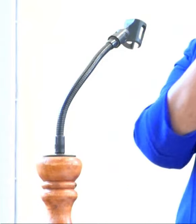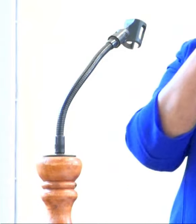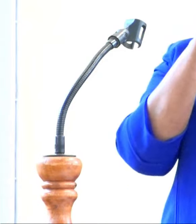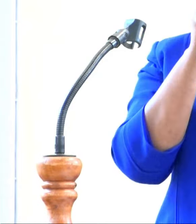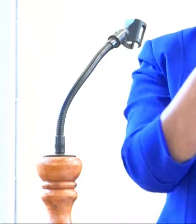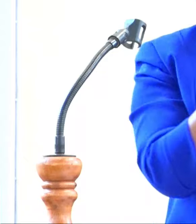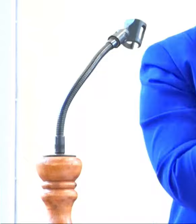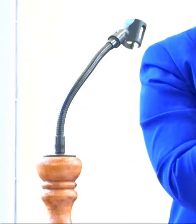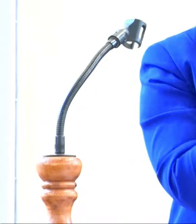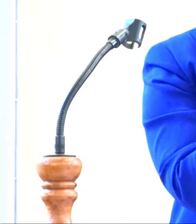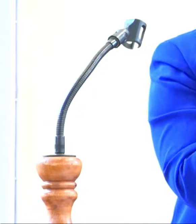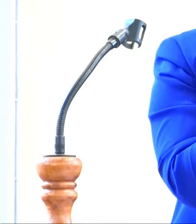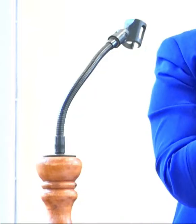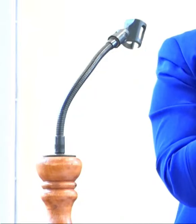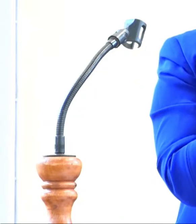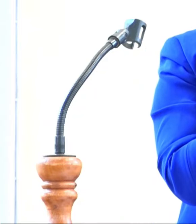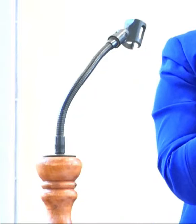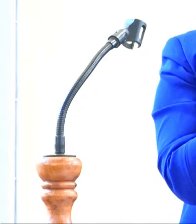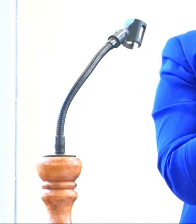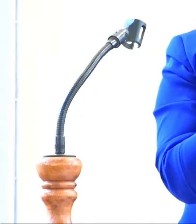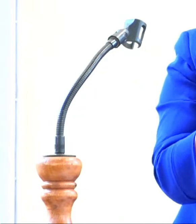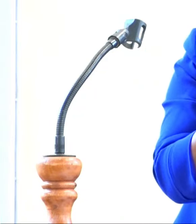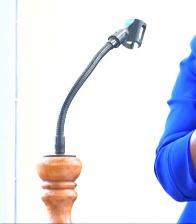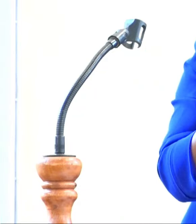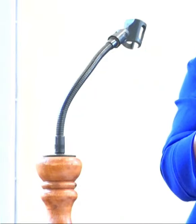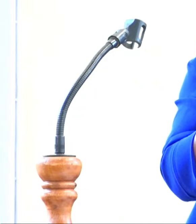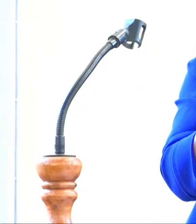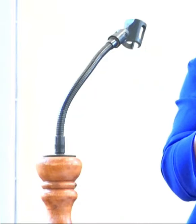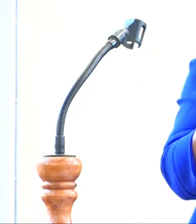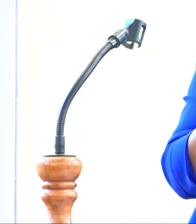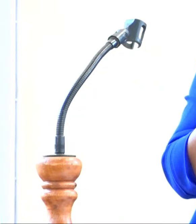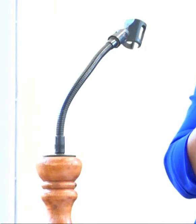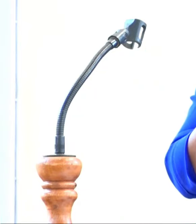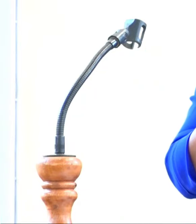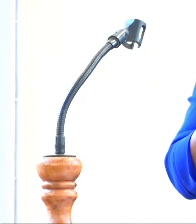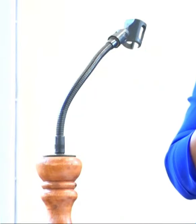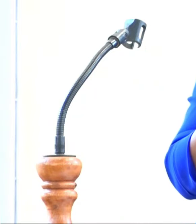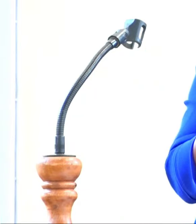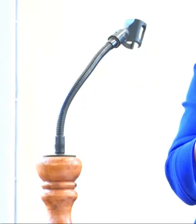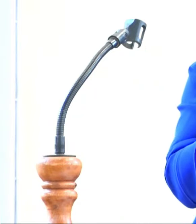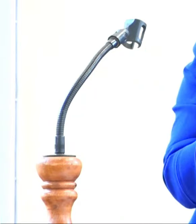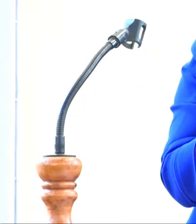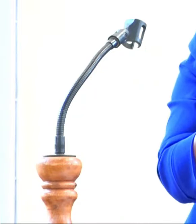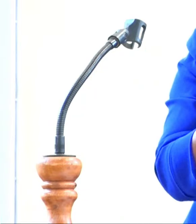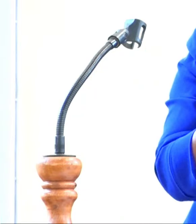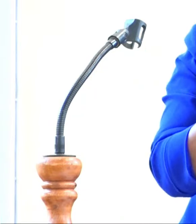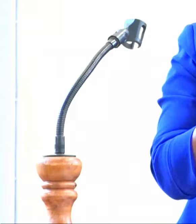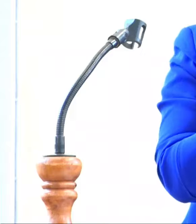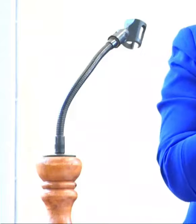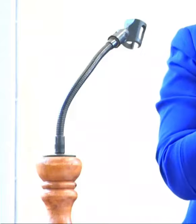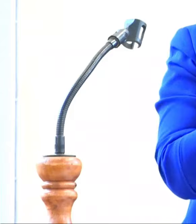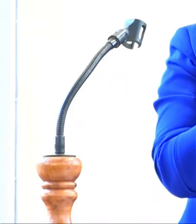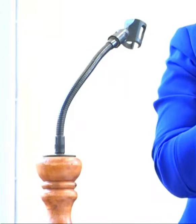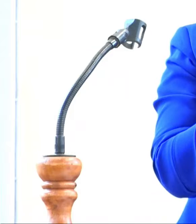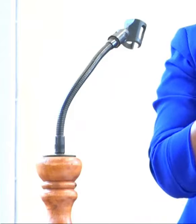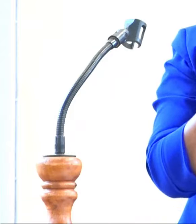you that my wife and child are alive. And they are strong. And they are healthy. Thank you